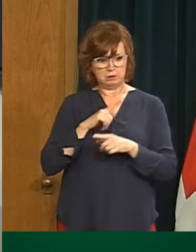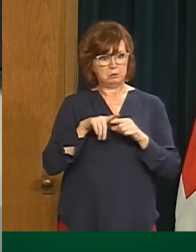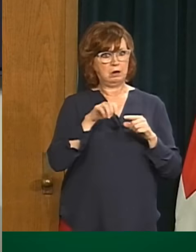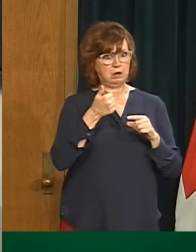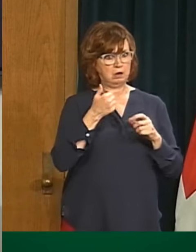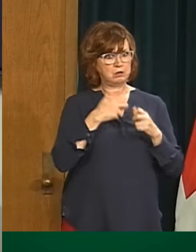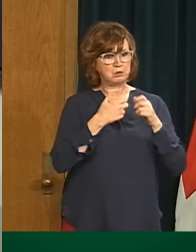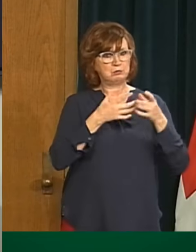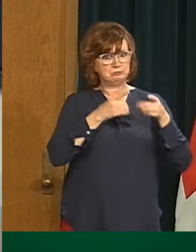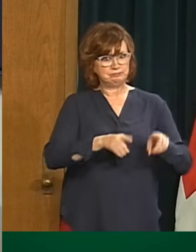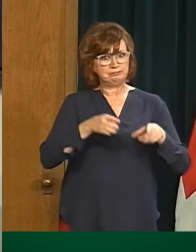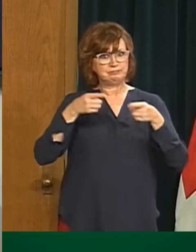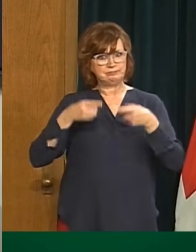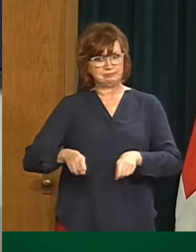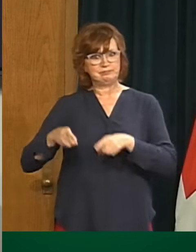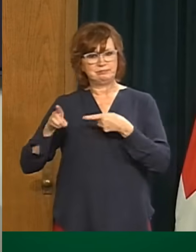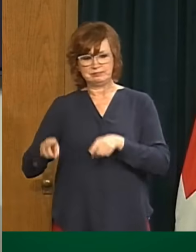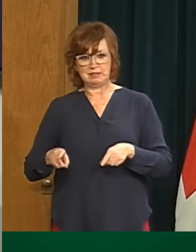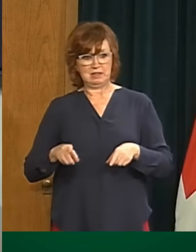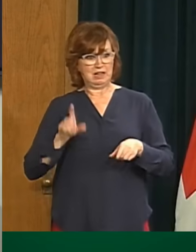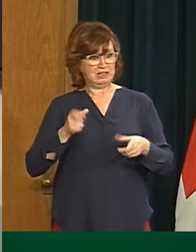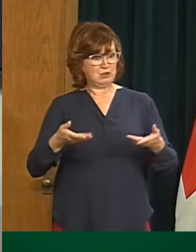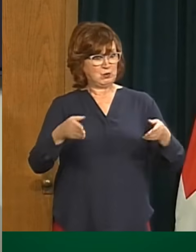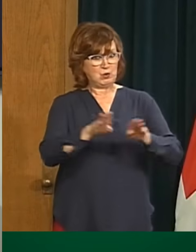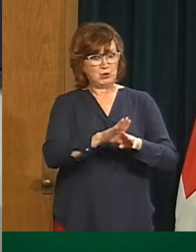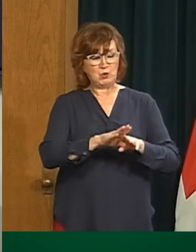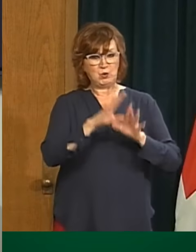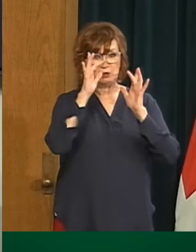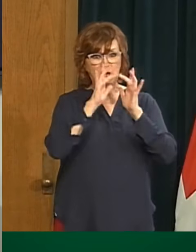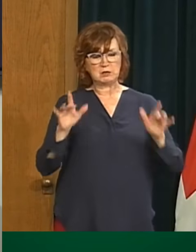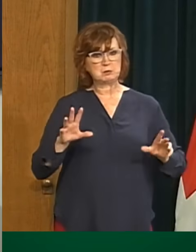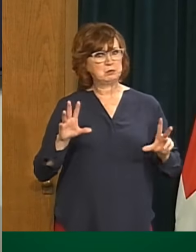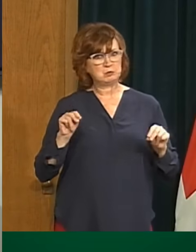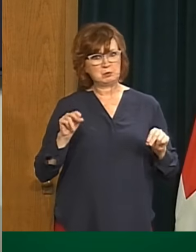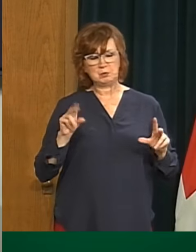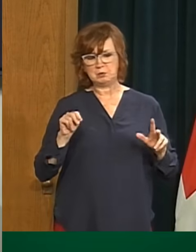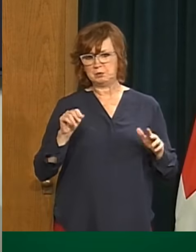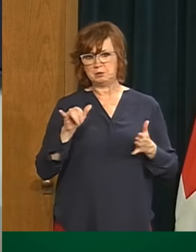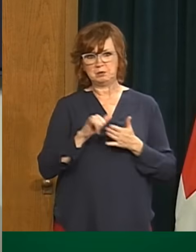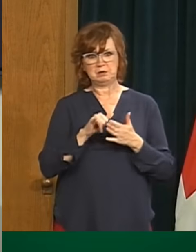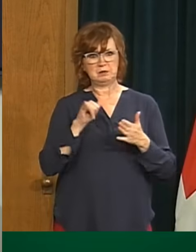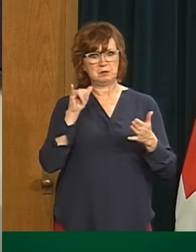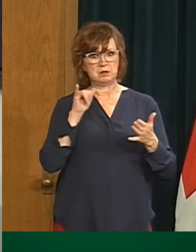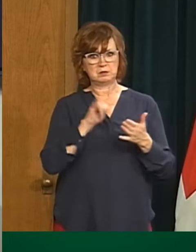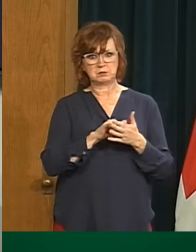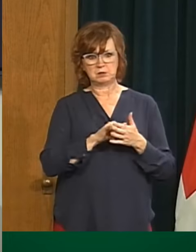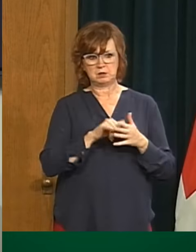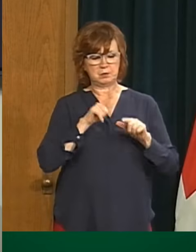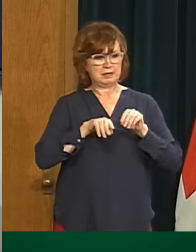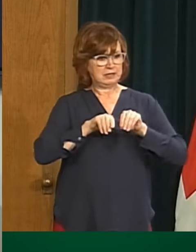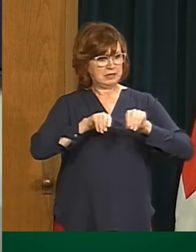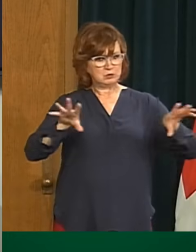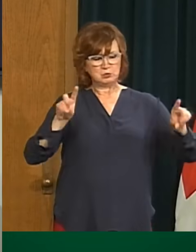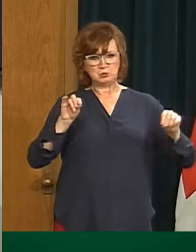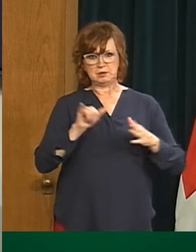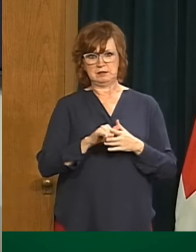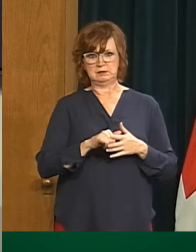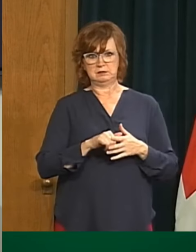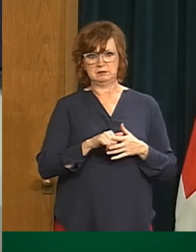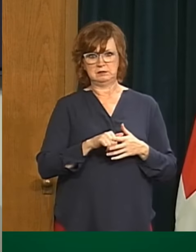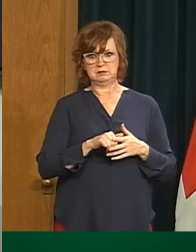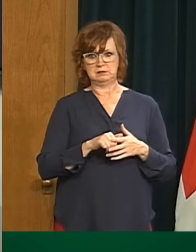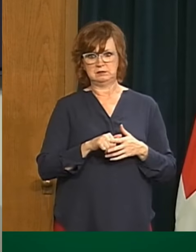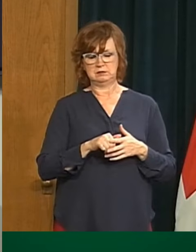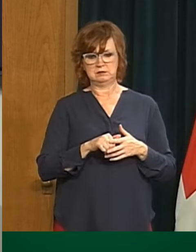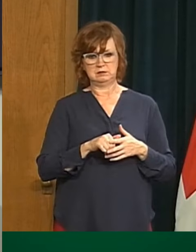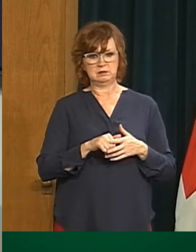The collateral damage that could be caused by not caring for people properly because we're only worried about COVID could be worse than COVID